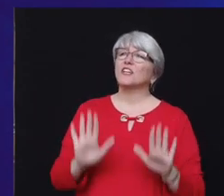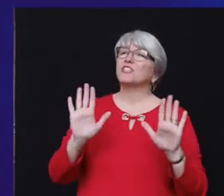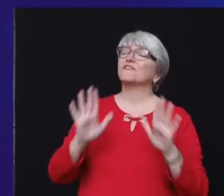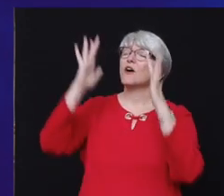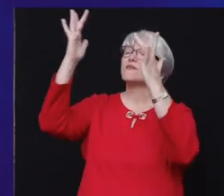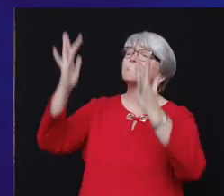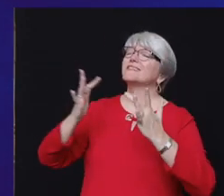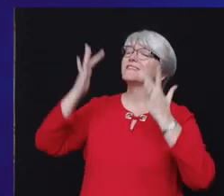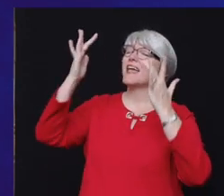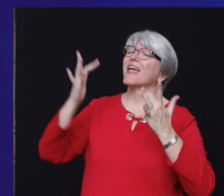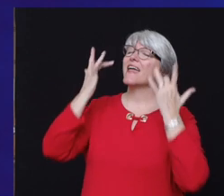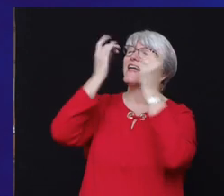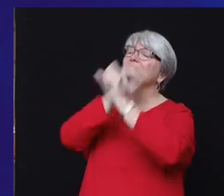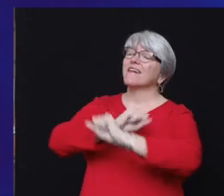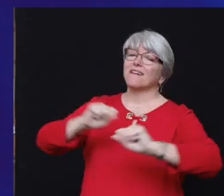Wonderful, merciful